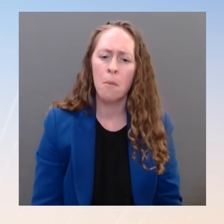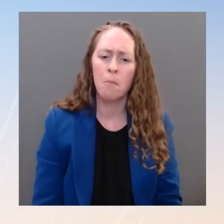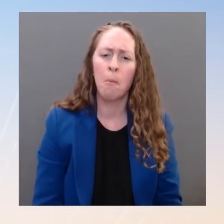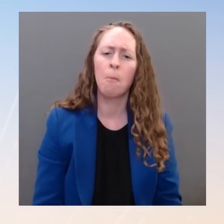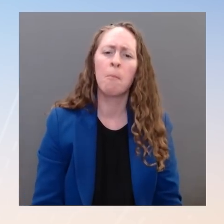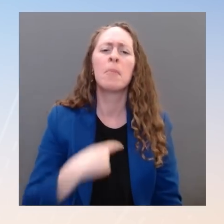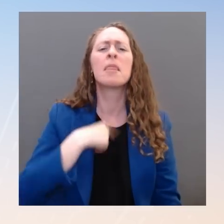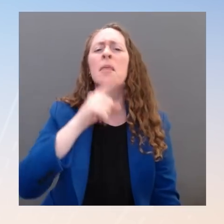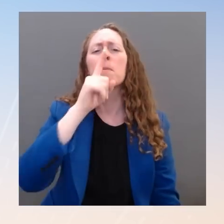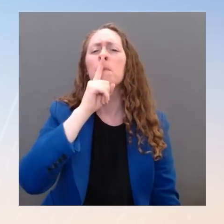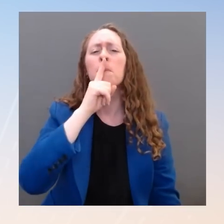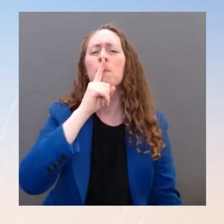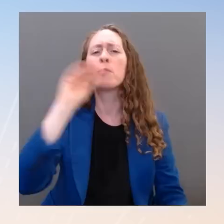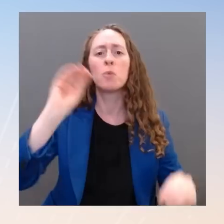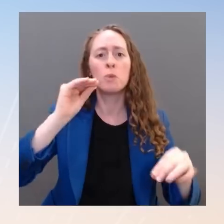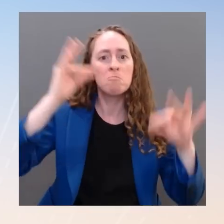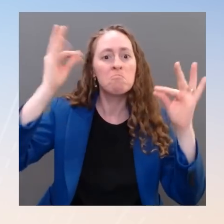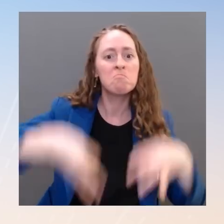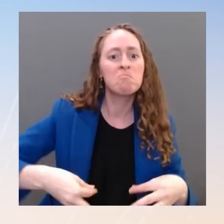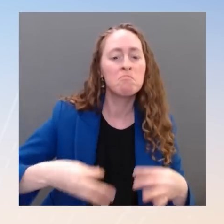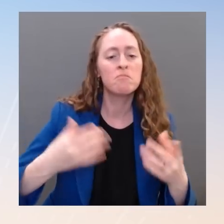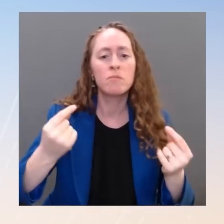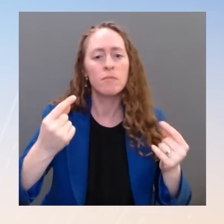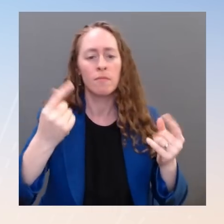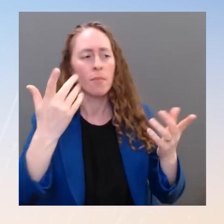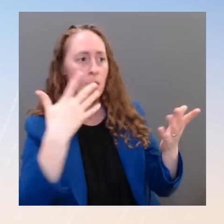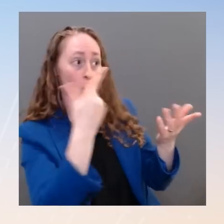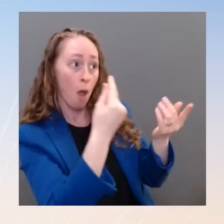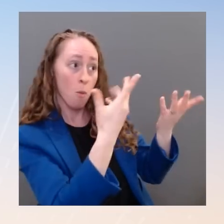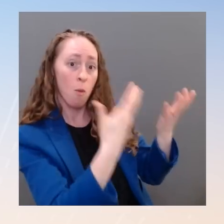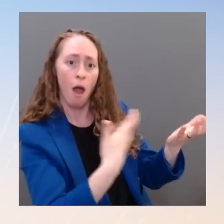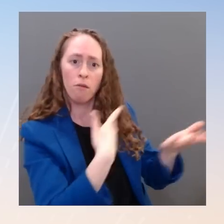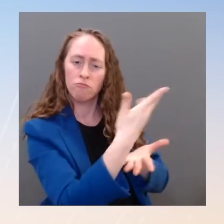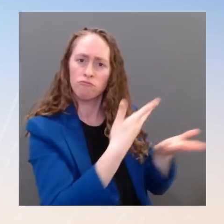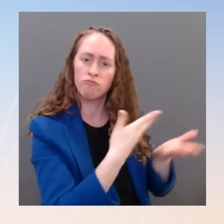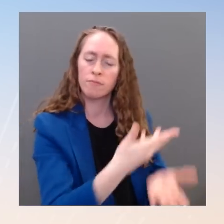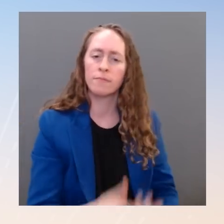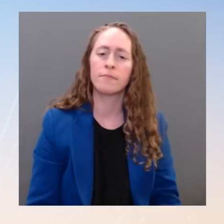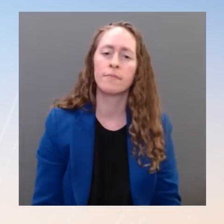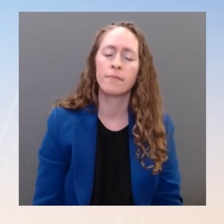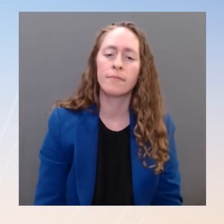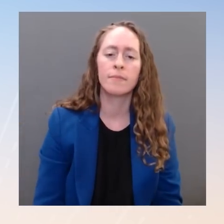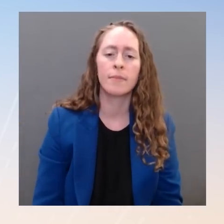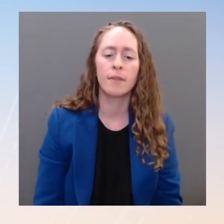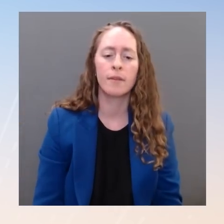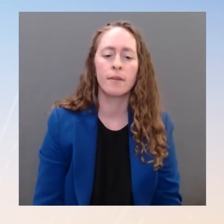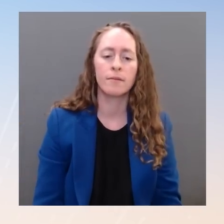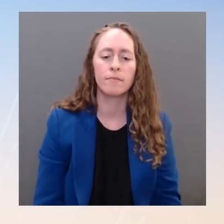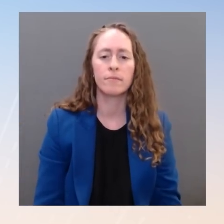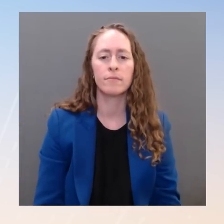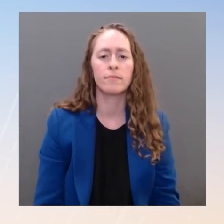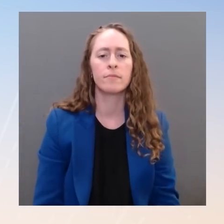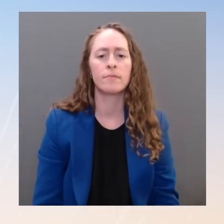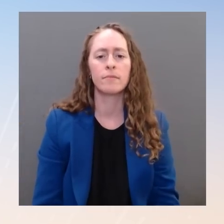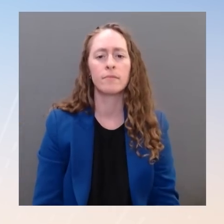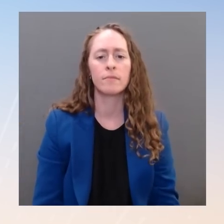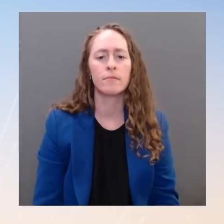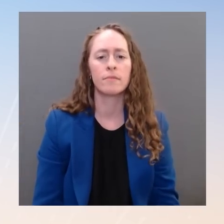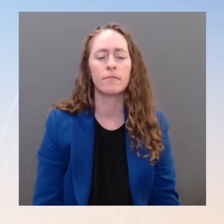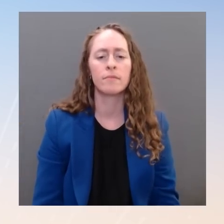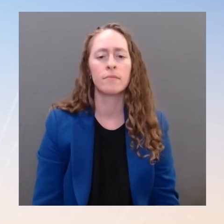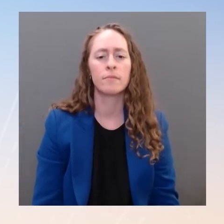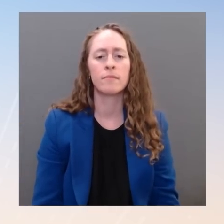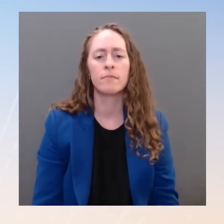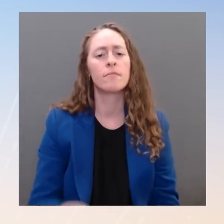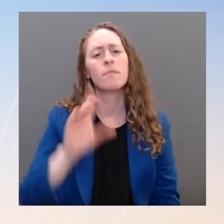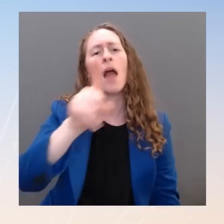get that done. Okay, and you said you don't want to put a deadline on when Congress needs to pass and authorize this $33 billion request that the president has